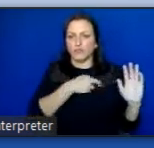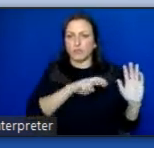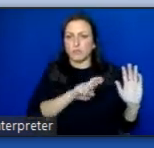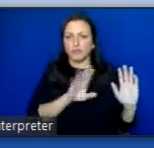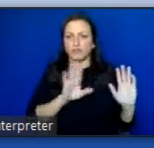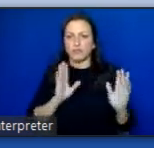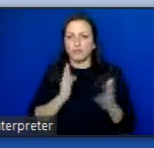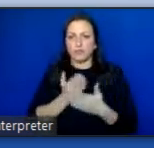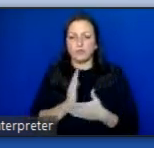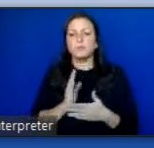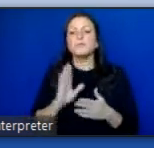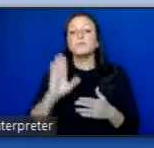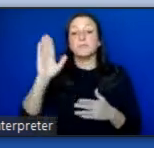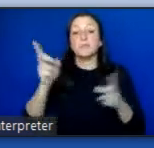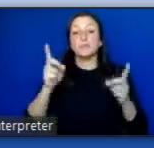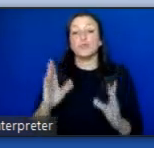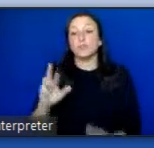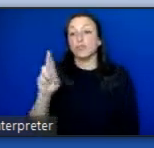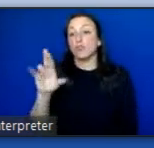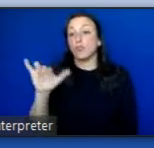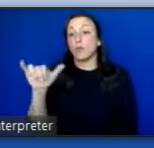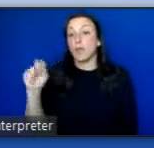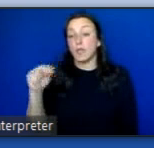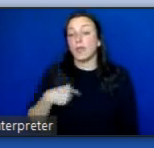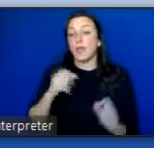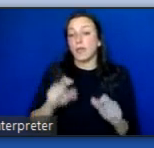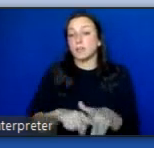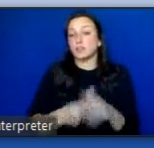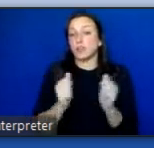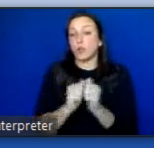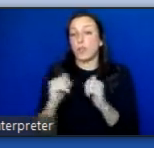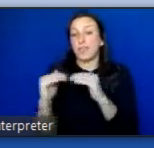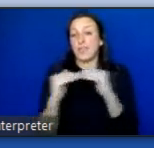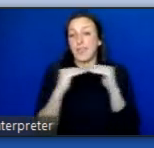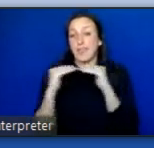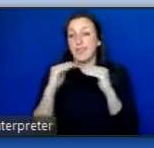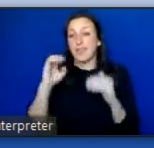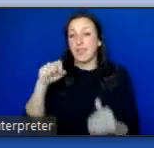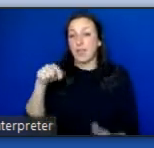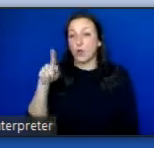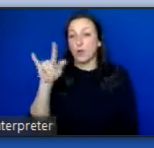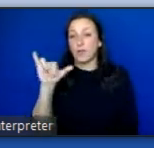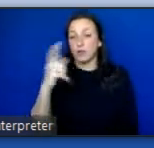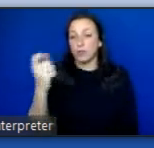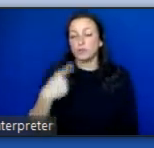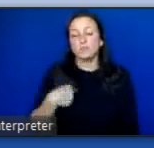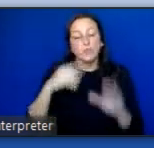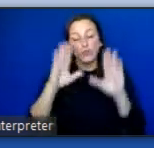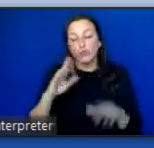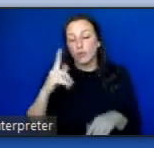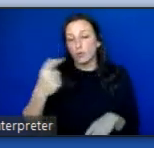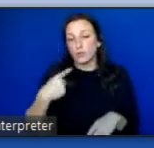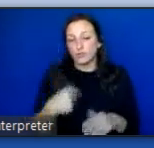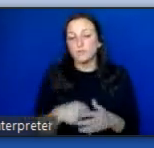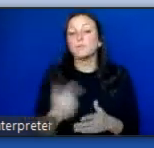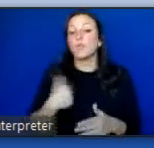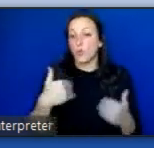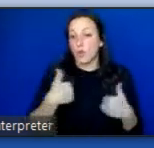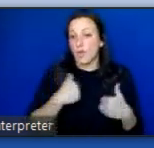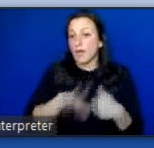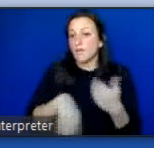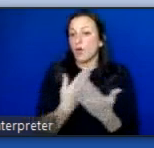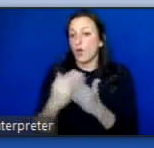So this is Director Ryan. I can start with the equity question. It's such a good question. We have a whole